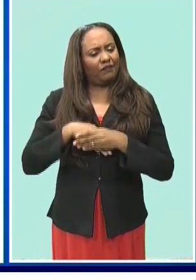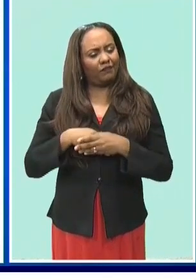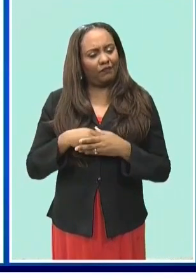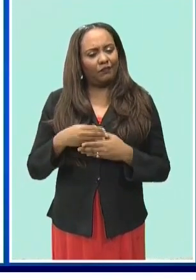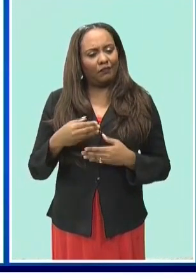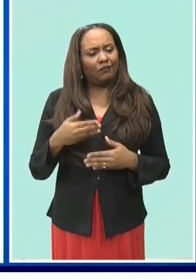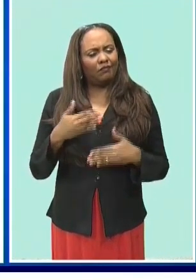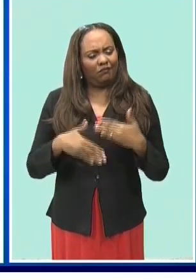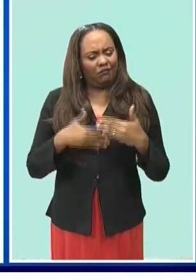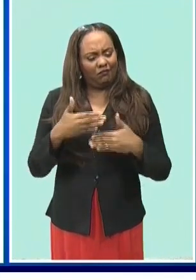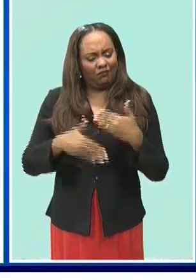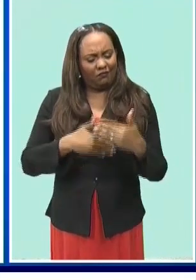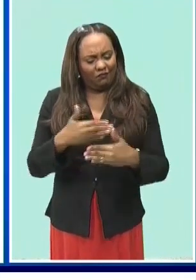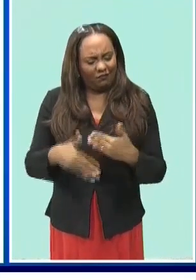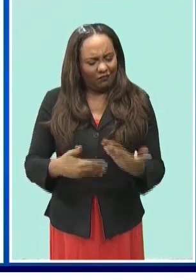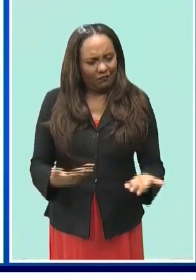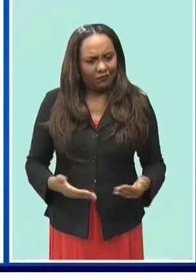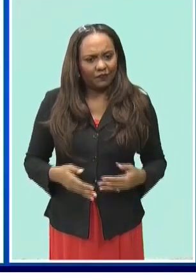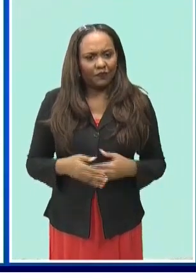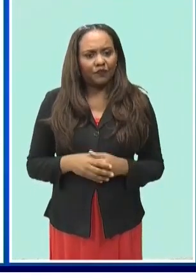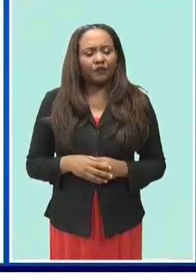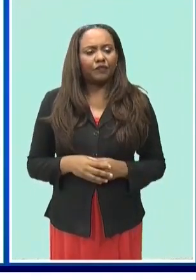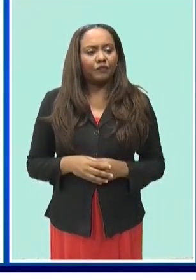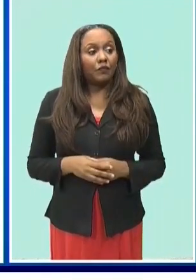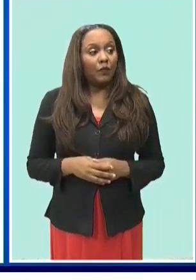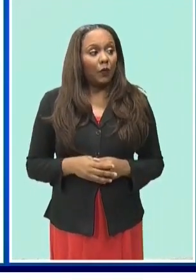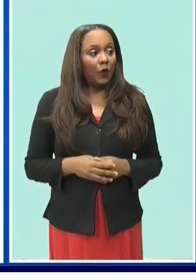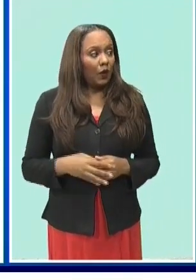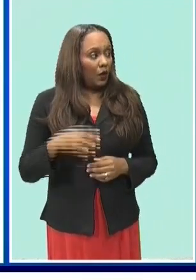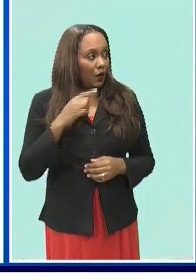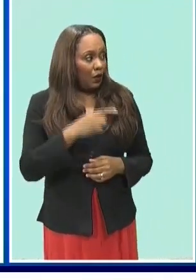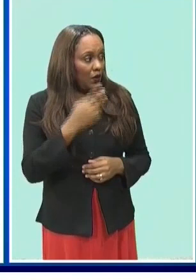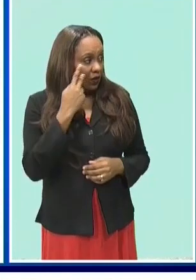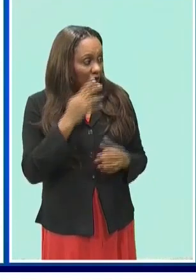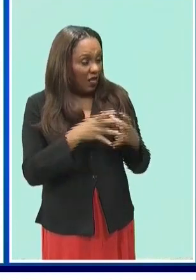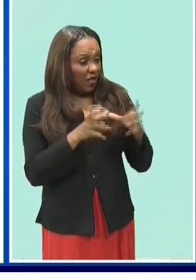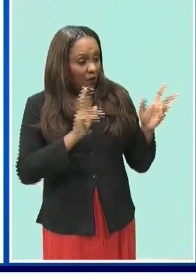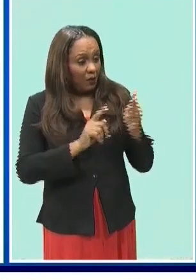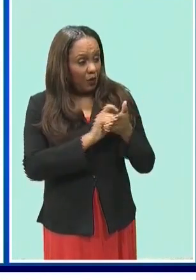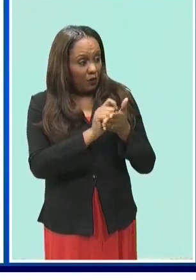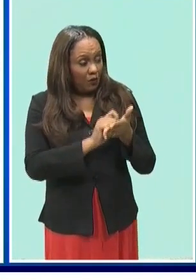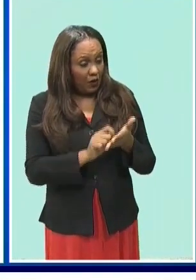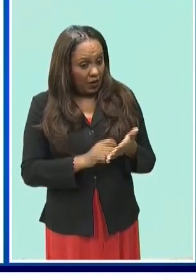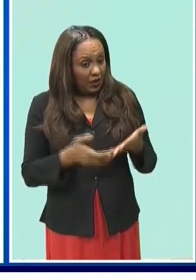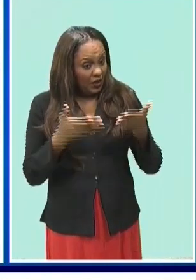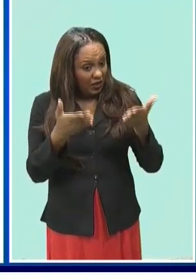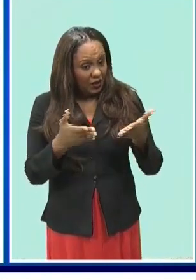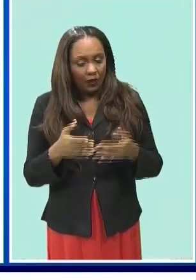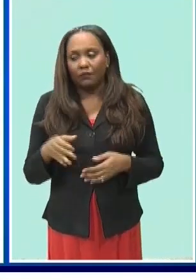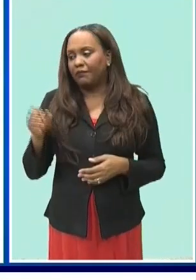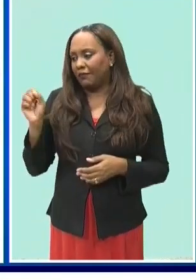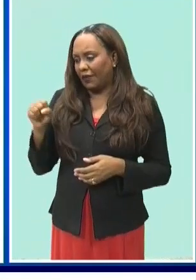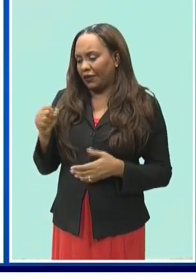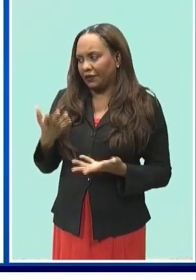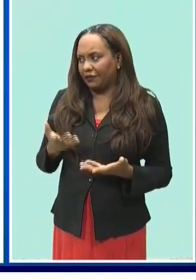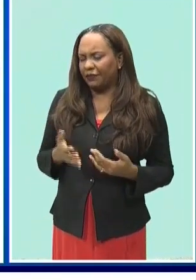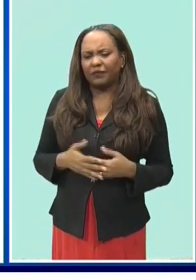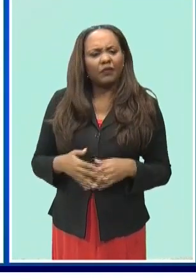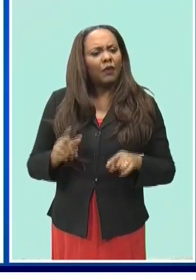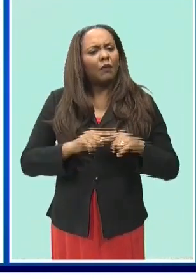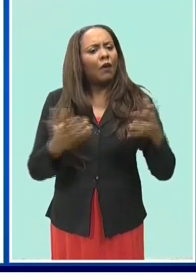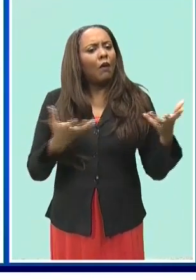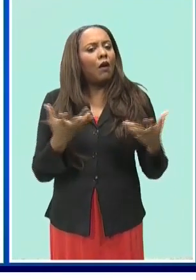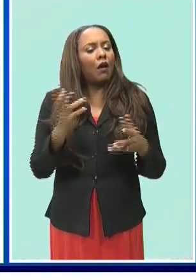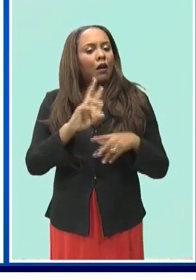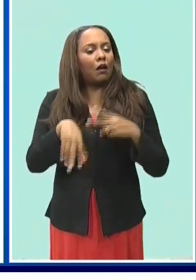waves, so to speak. You're seeing a lot more entries now. What about the age-old story? What advice do you